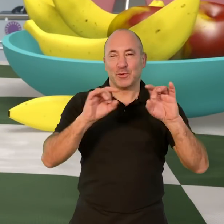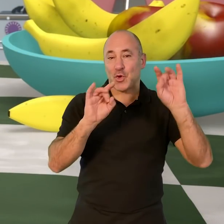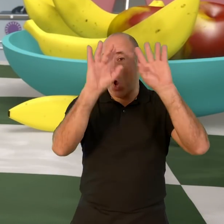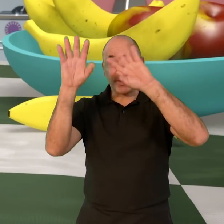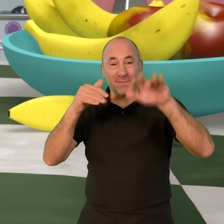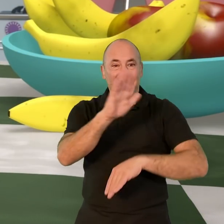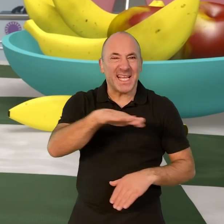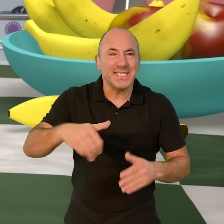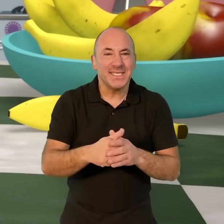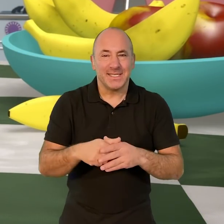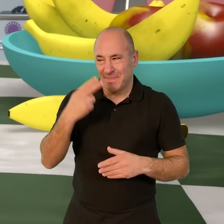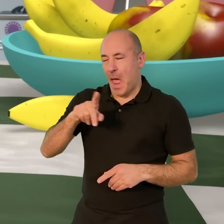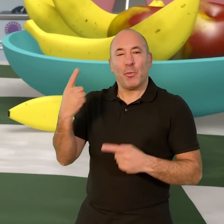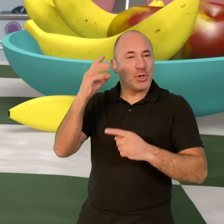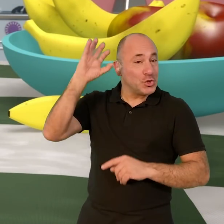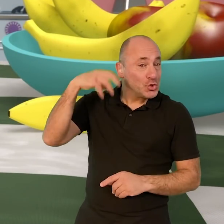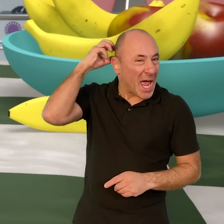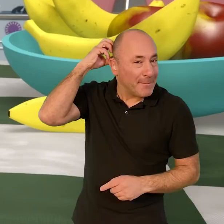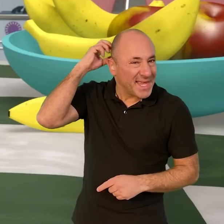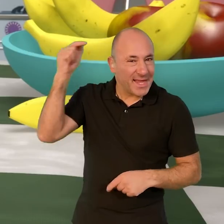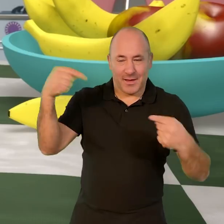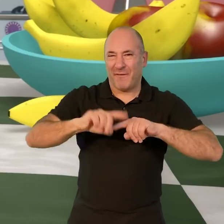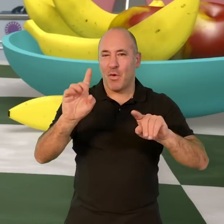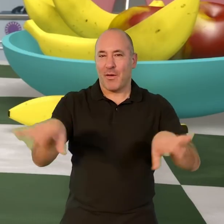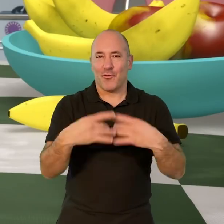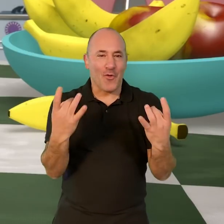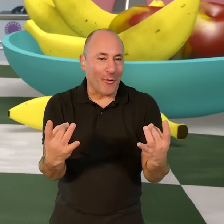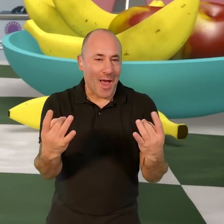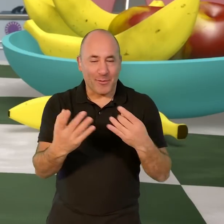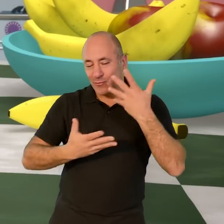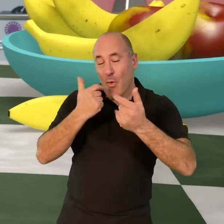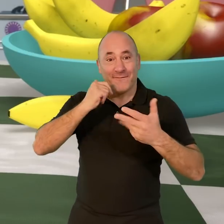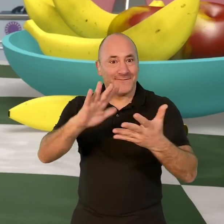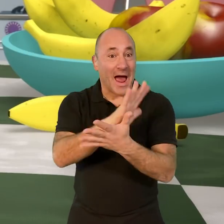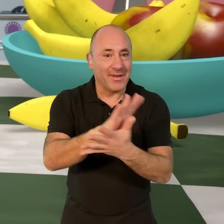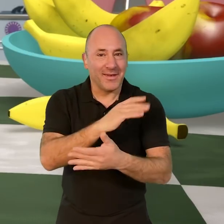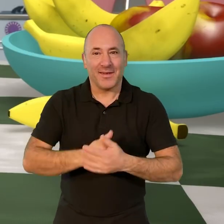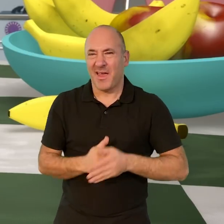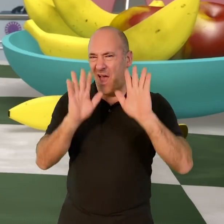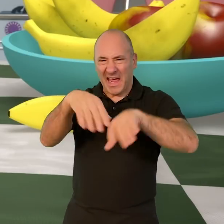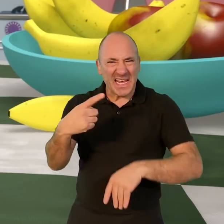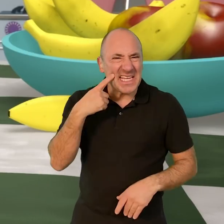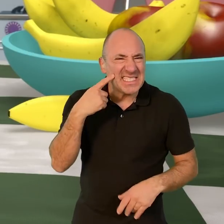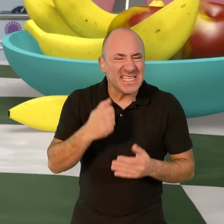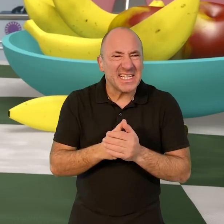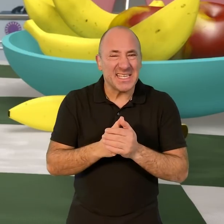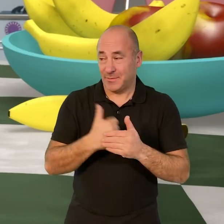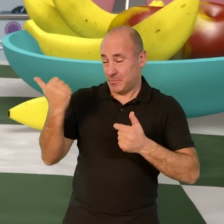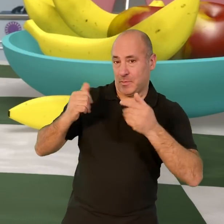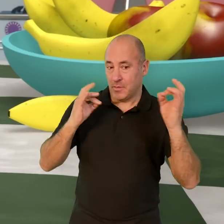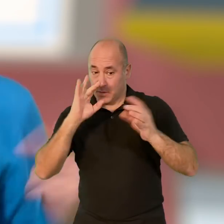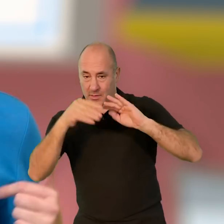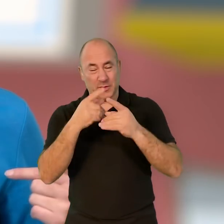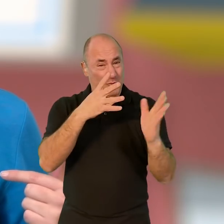everyone, welcome to Cosmic Kids. I'm Jamie and this is your place for yoga, stories and fun. It's